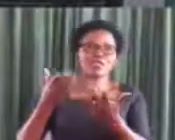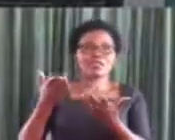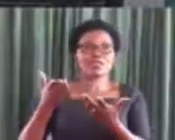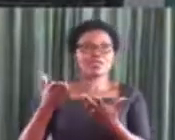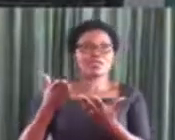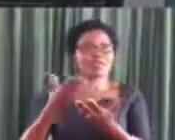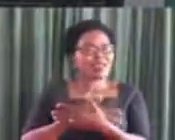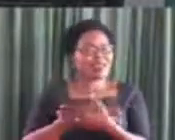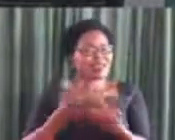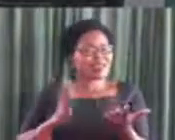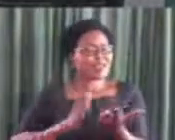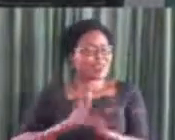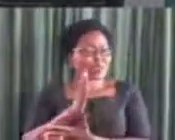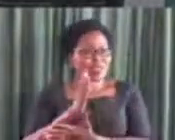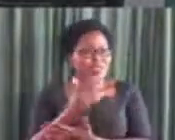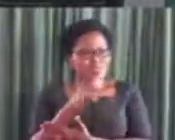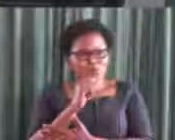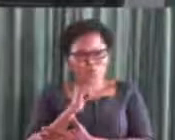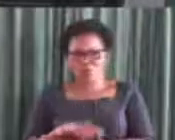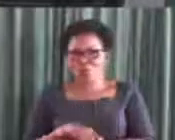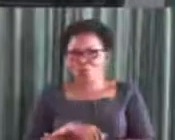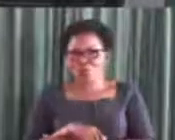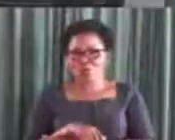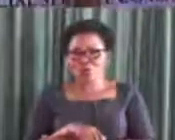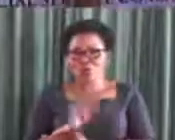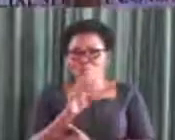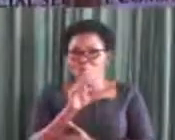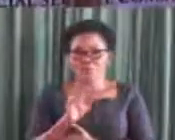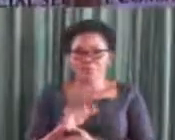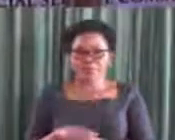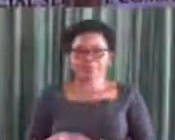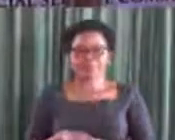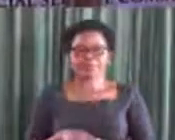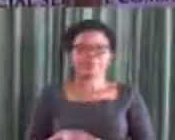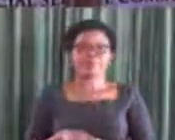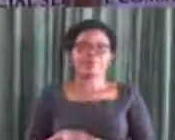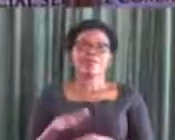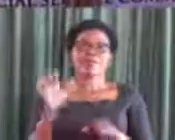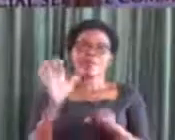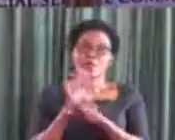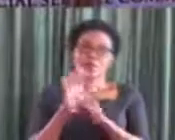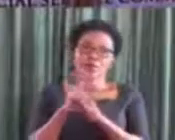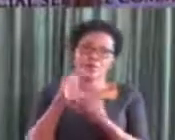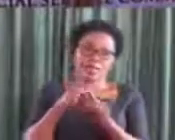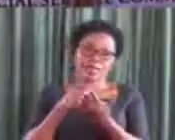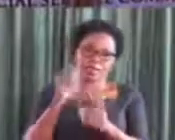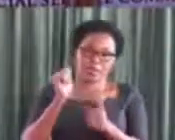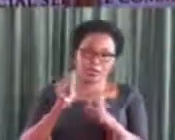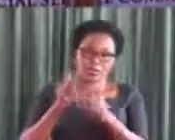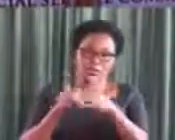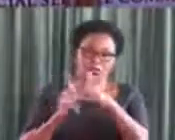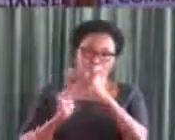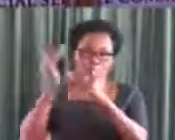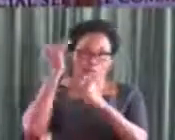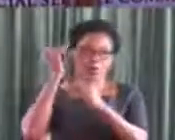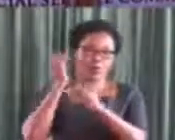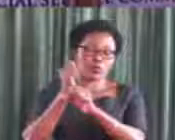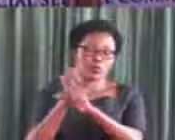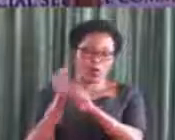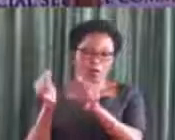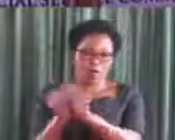Any assurance, my Lord? Most of the matters the Supreme Court deals with,